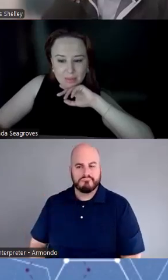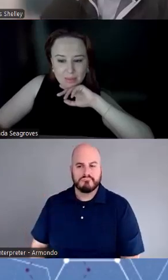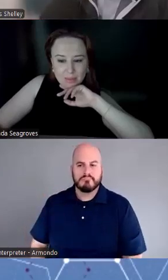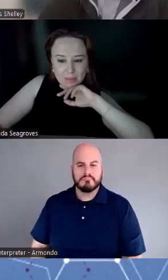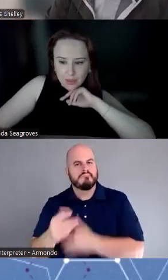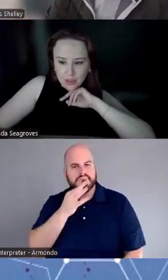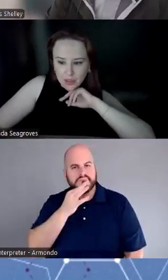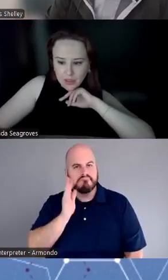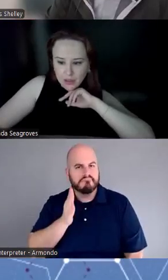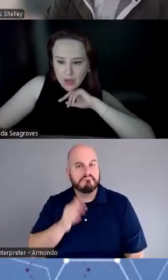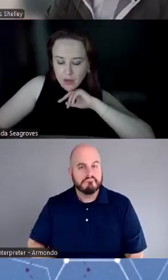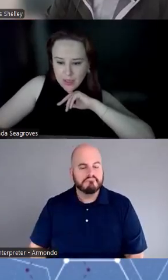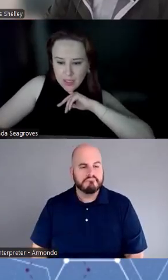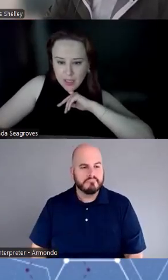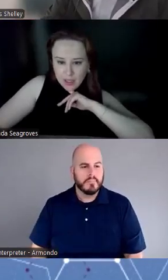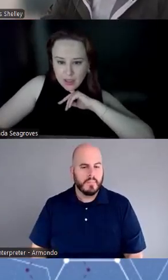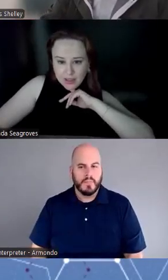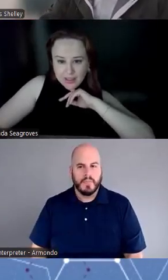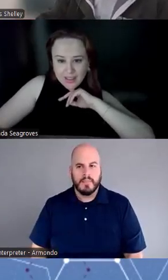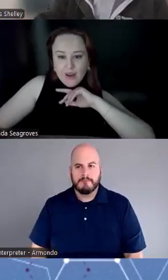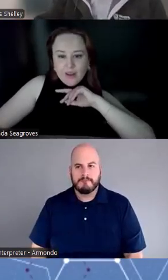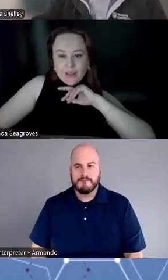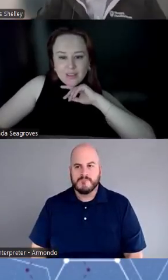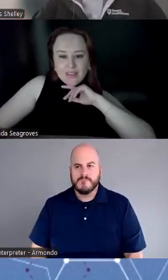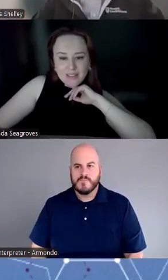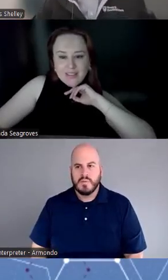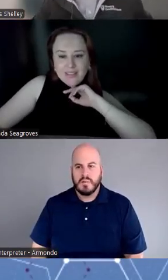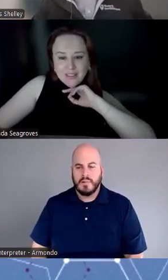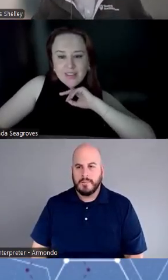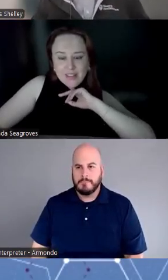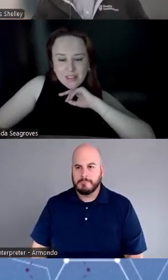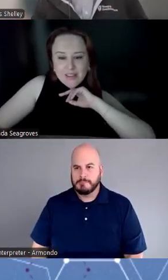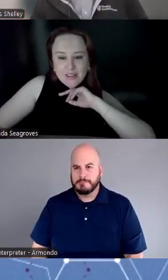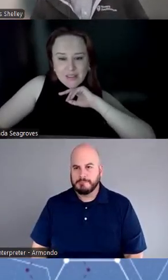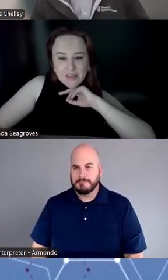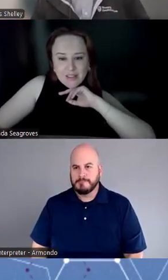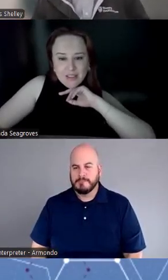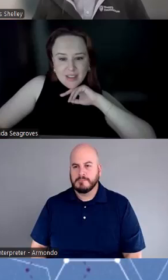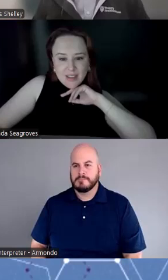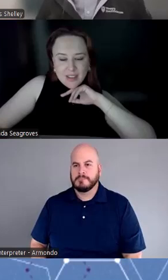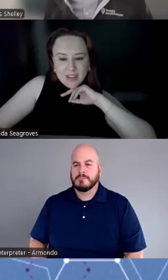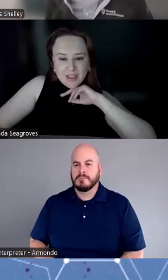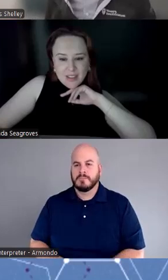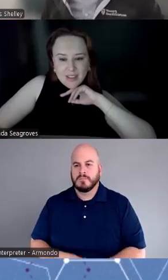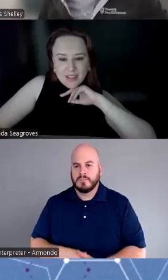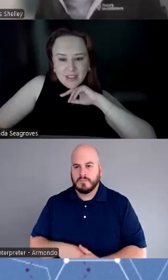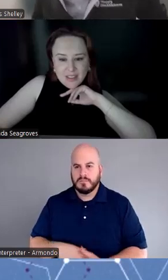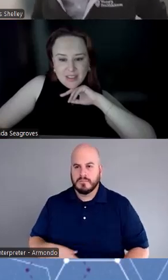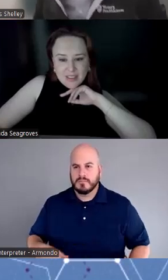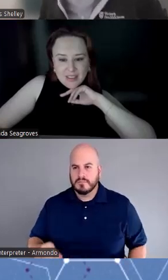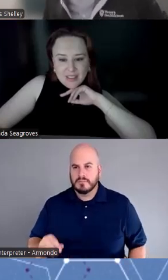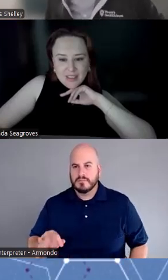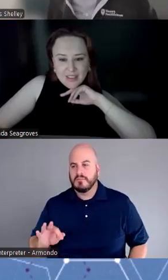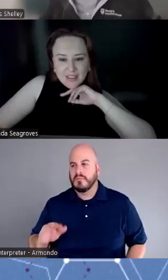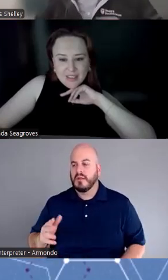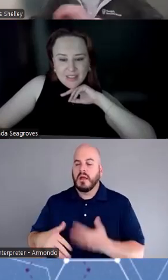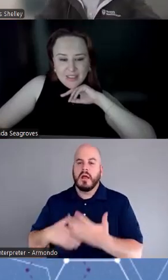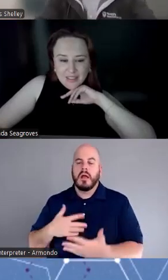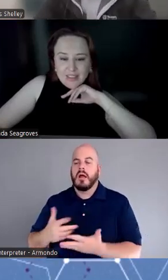Awesome. So And I if you don't come see. across someone as you go through life who finds themselves looking